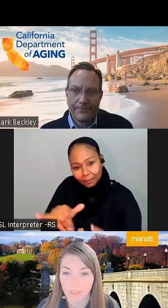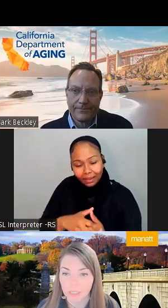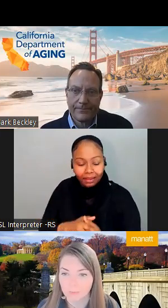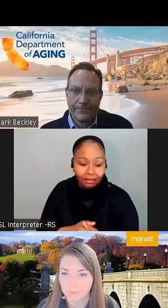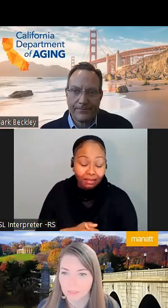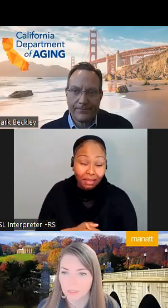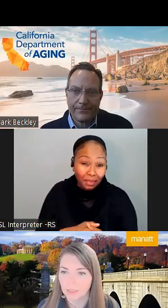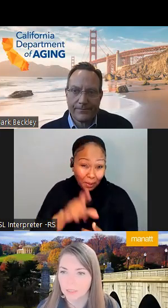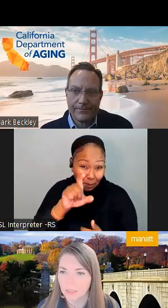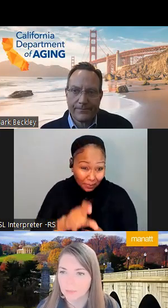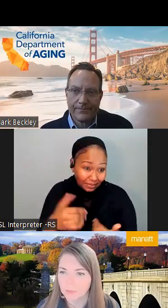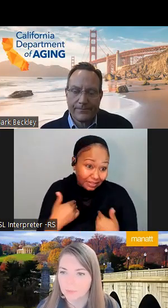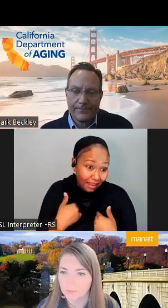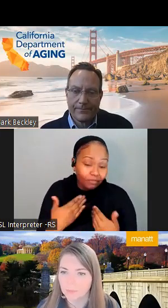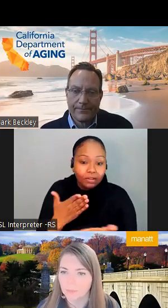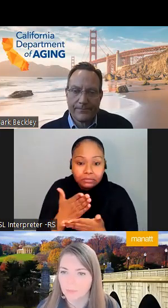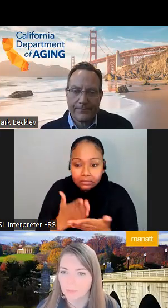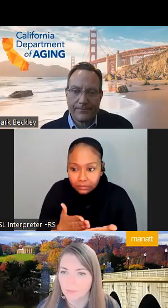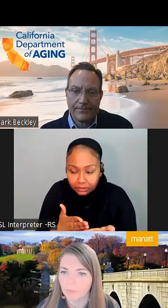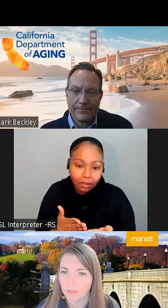about their safety.